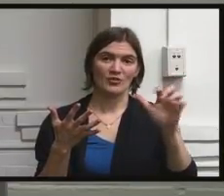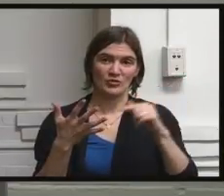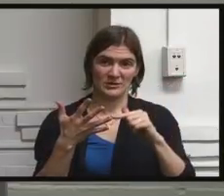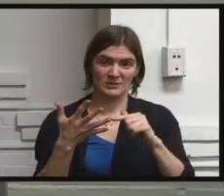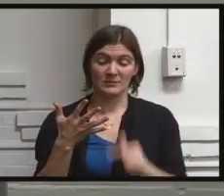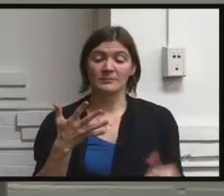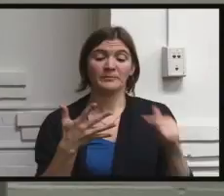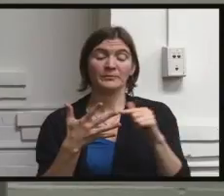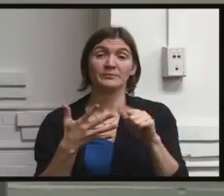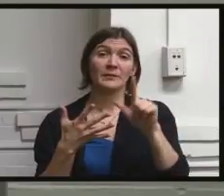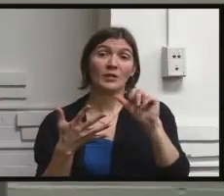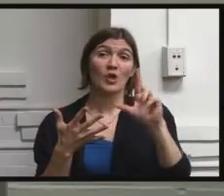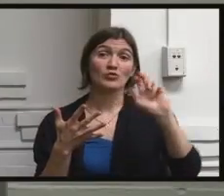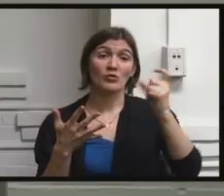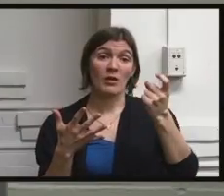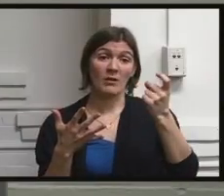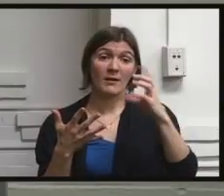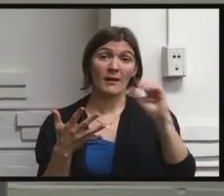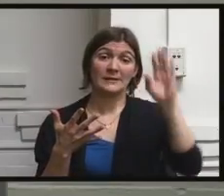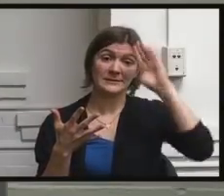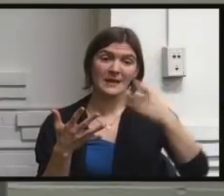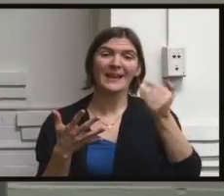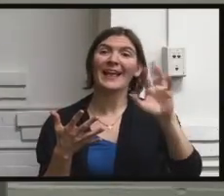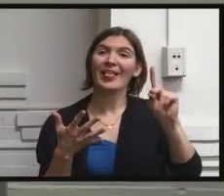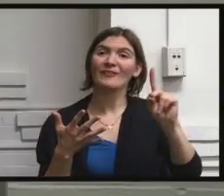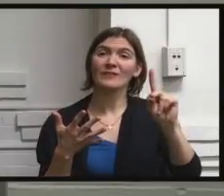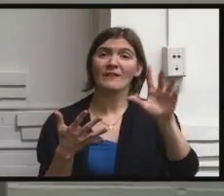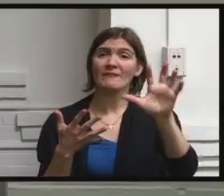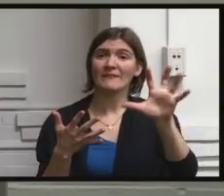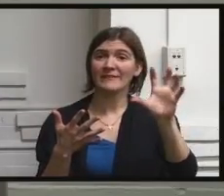$449,500. LaRock and Son from Guilford was